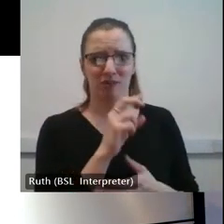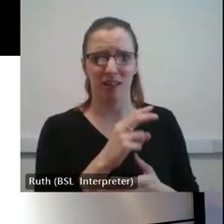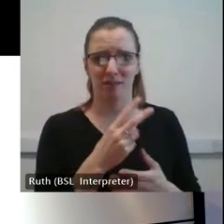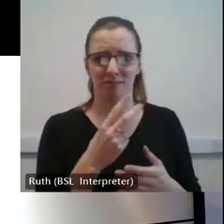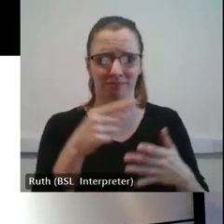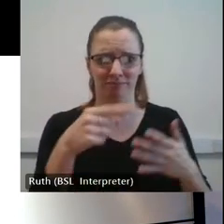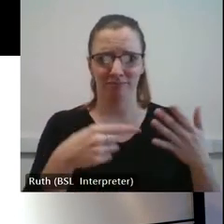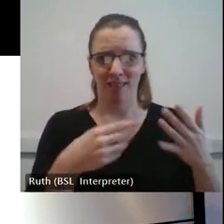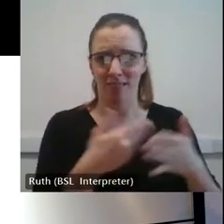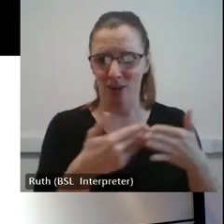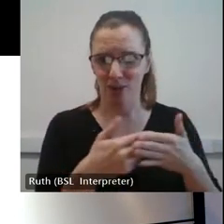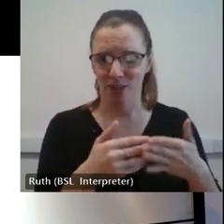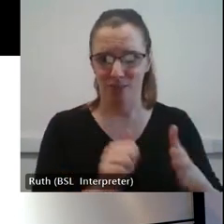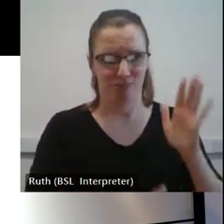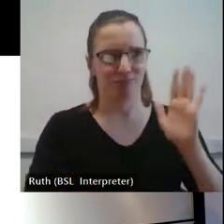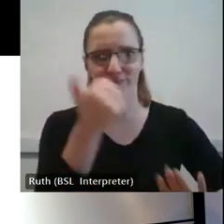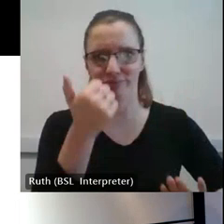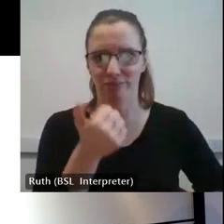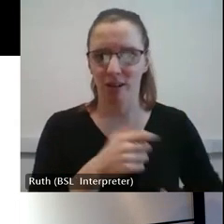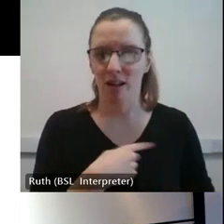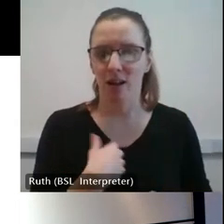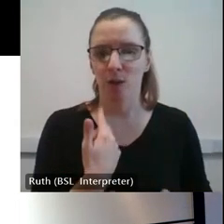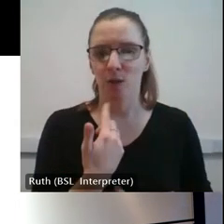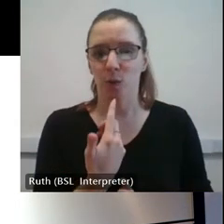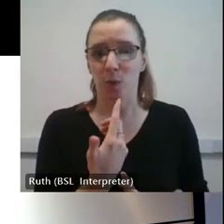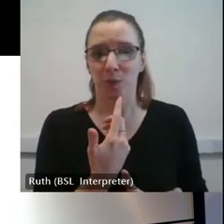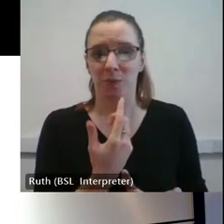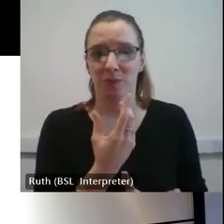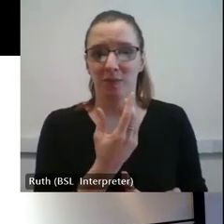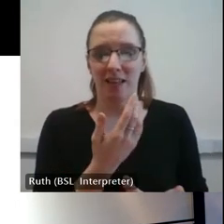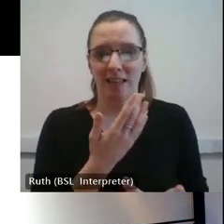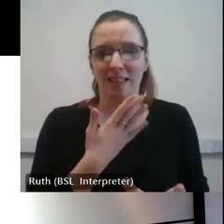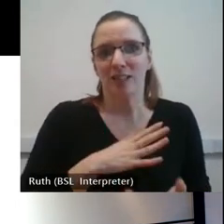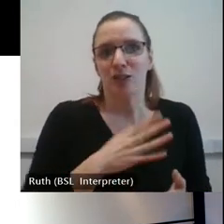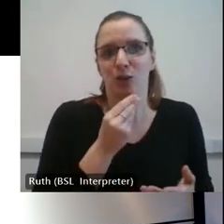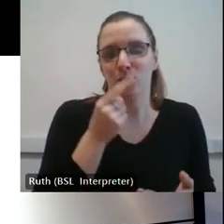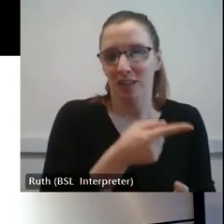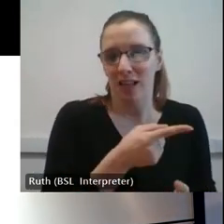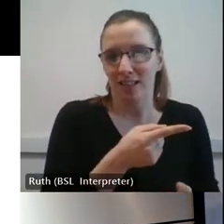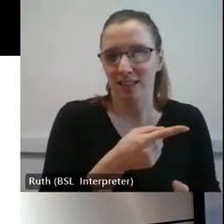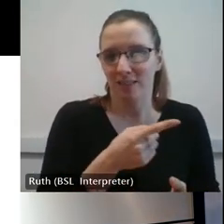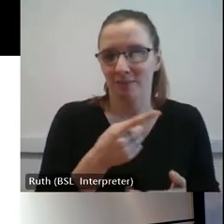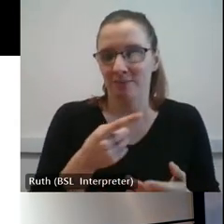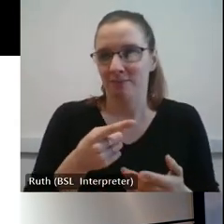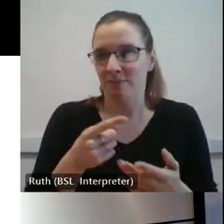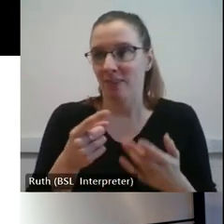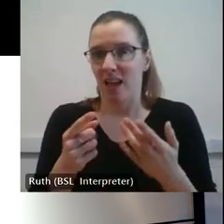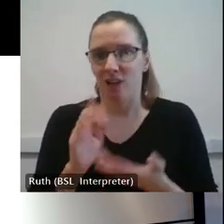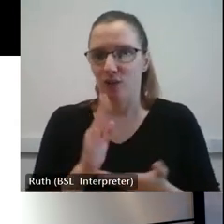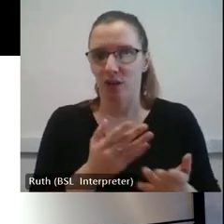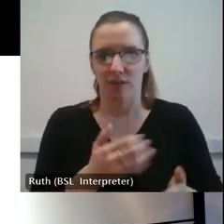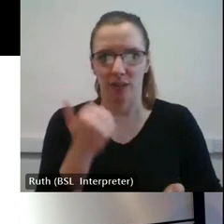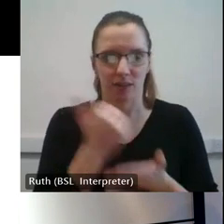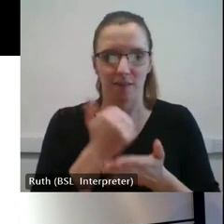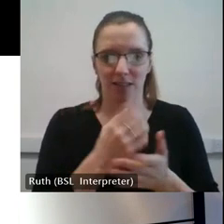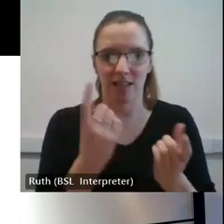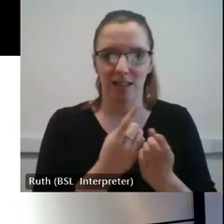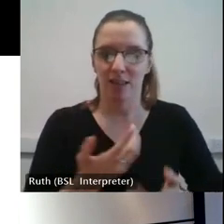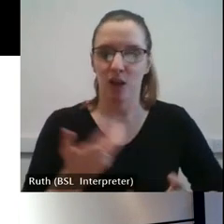own. And to be able to, the ability to be able to use that in a service, it's a wonderful thing. So how do you